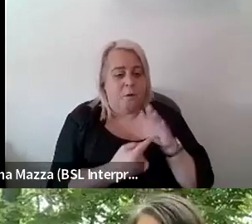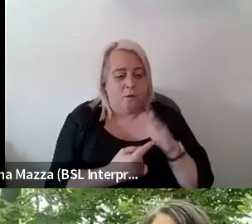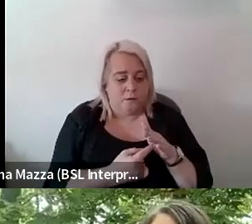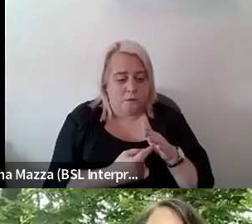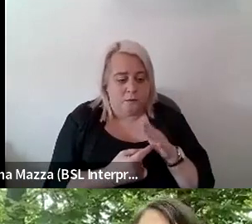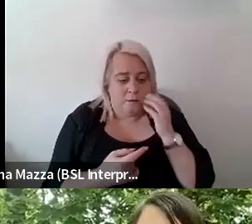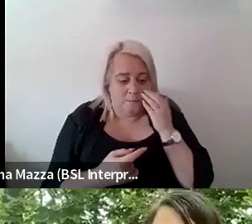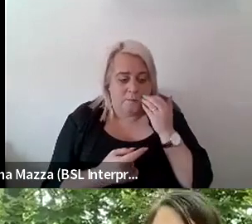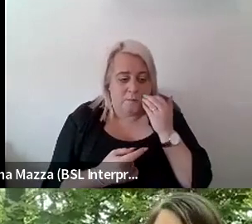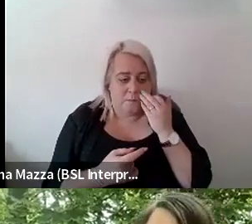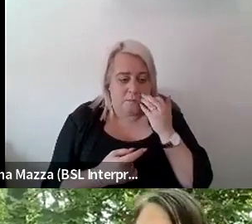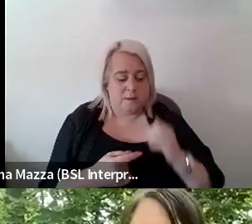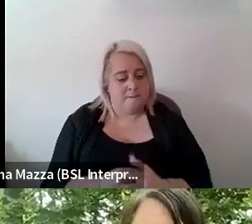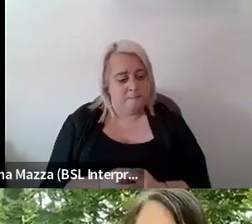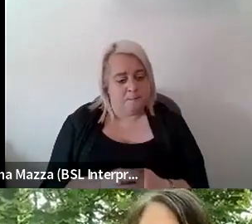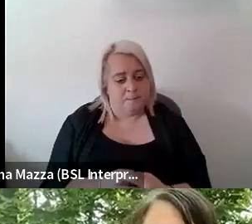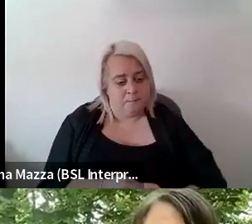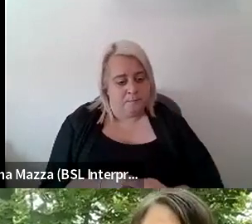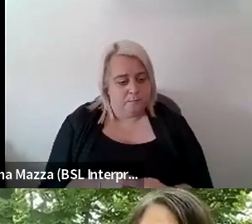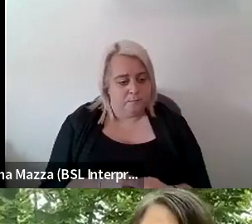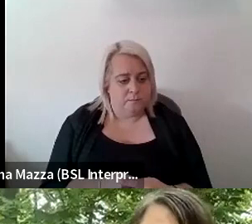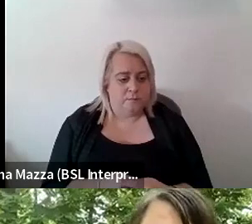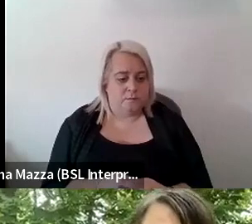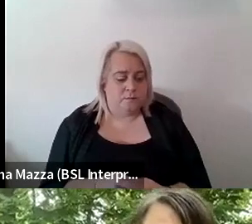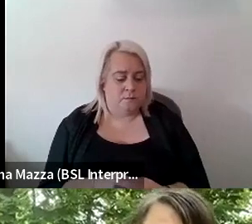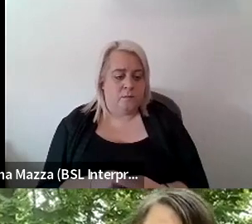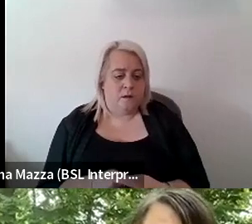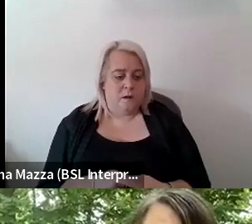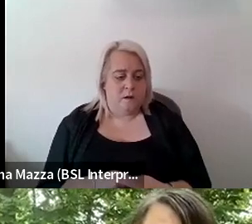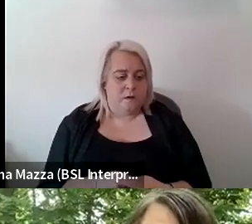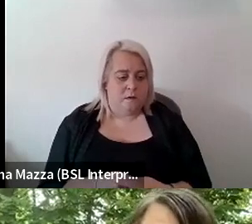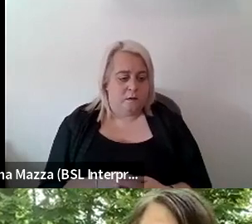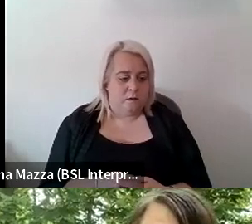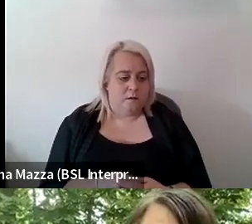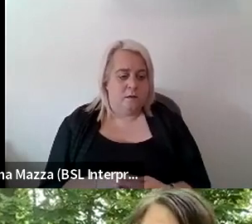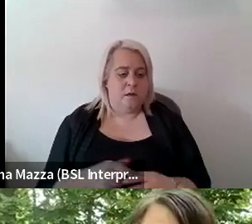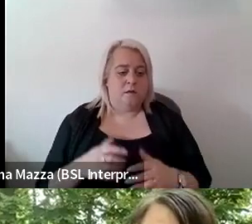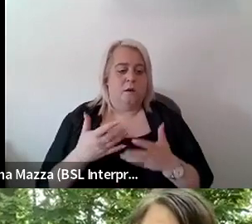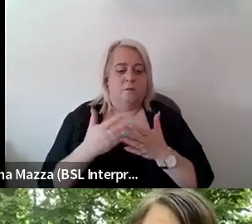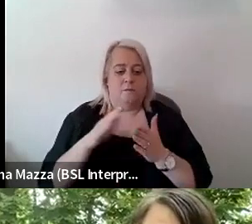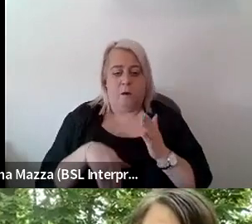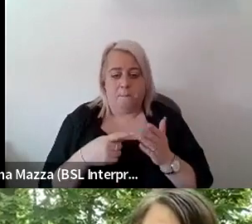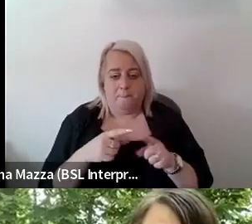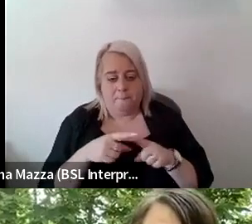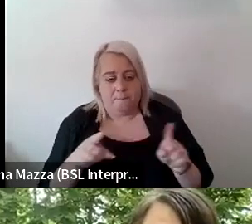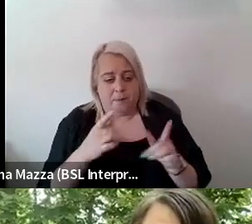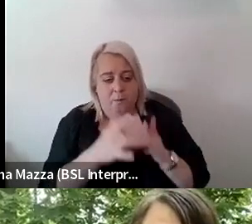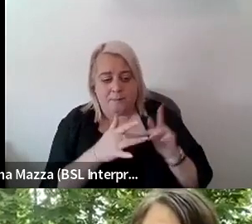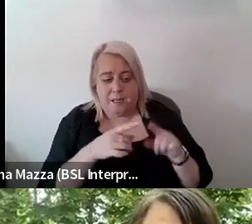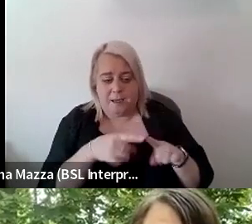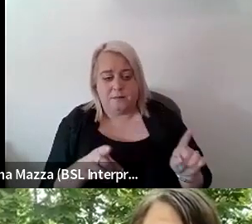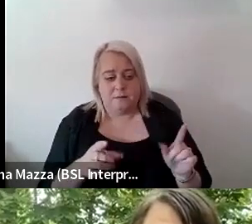earlier from you know, the WCAG Million websites. You know, I think